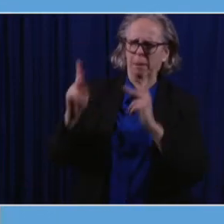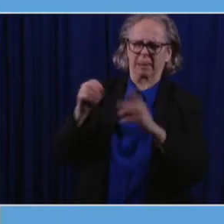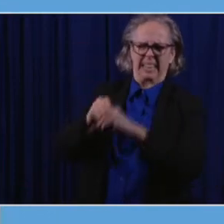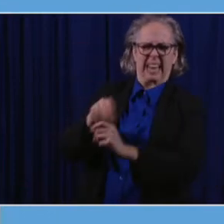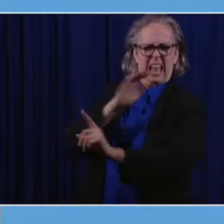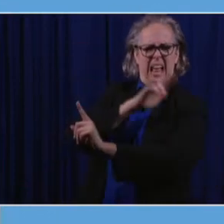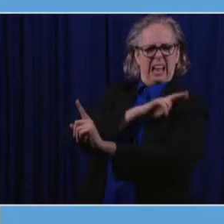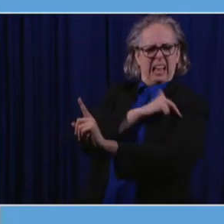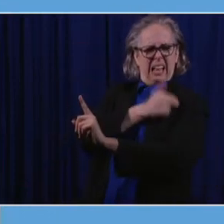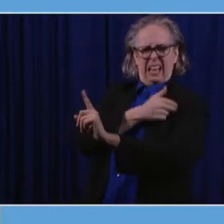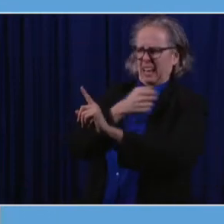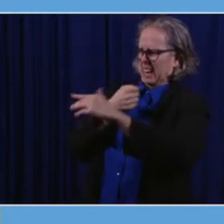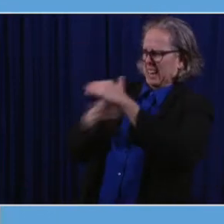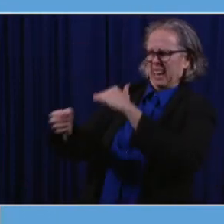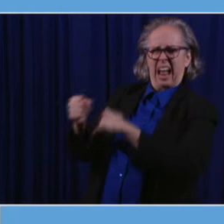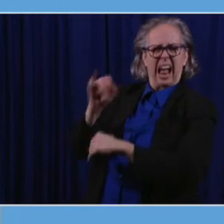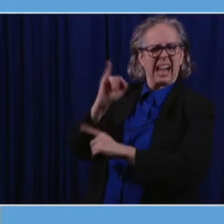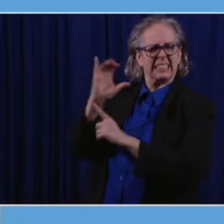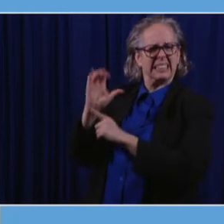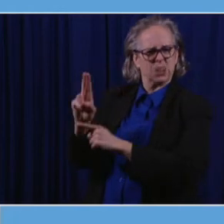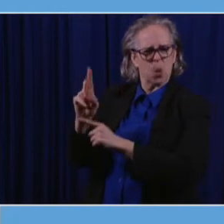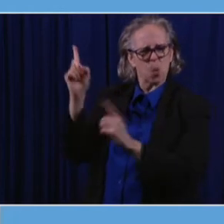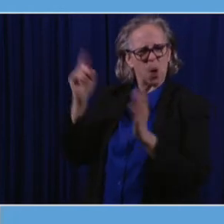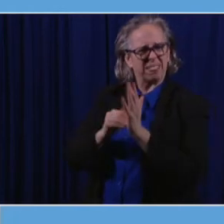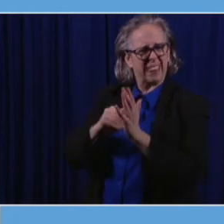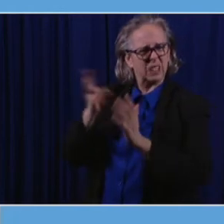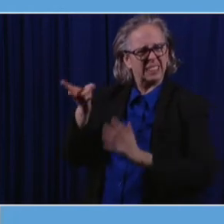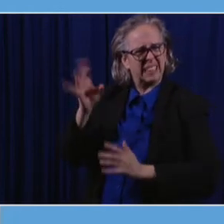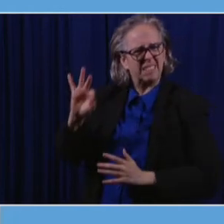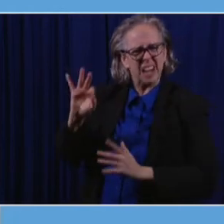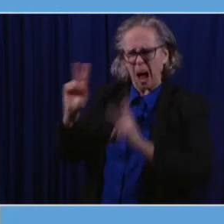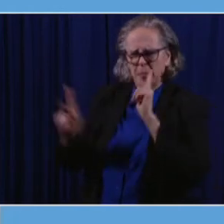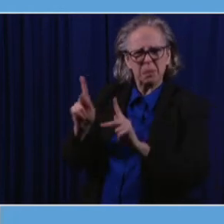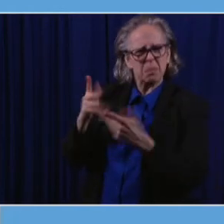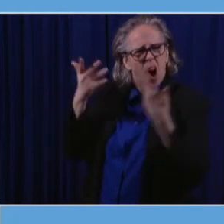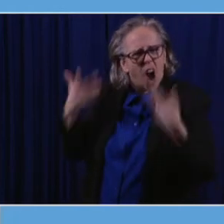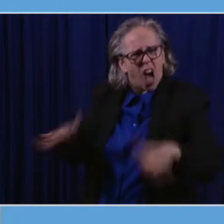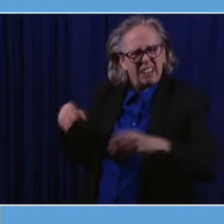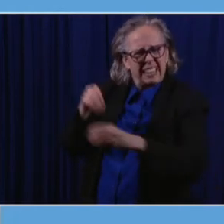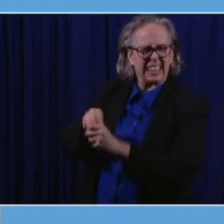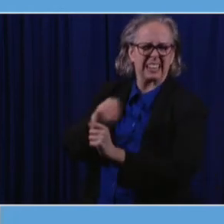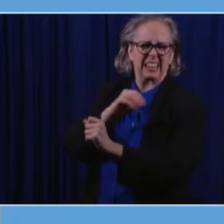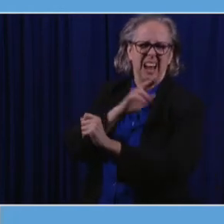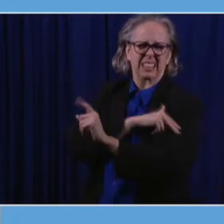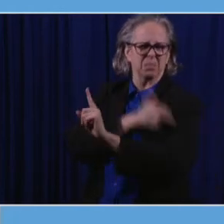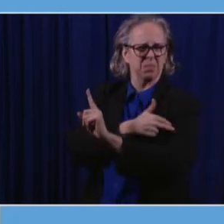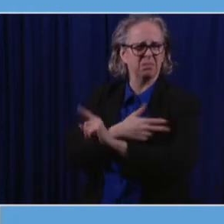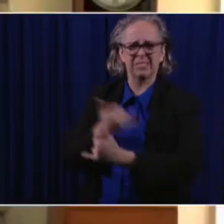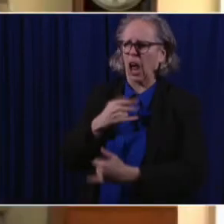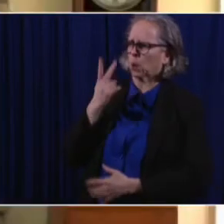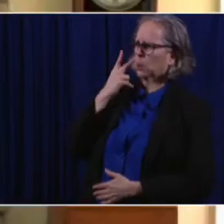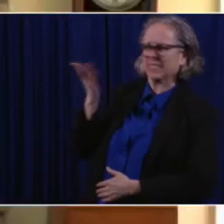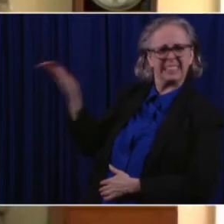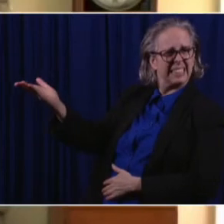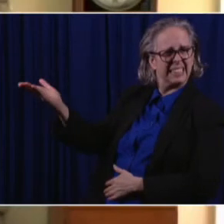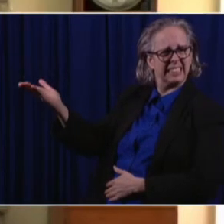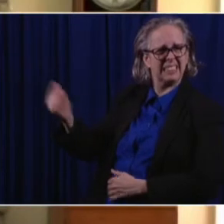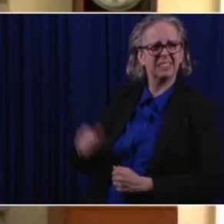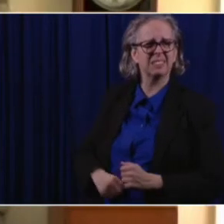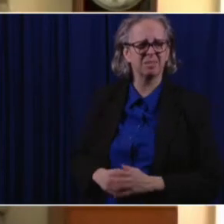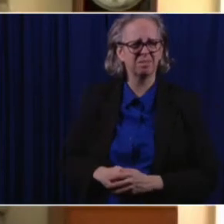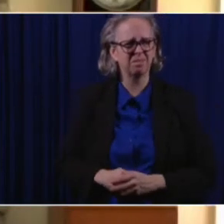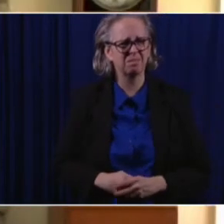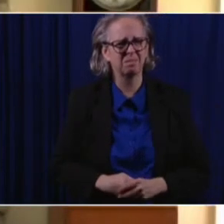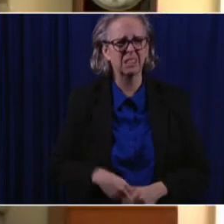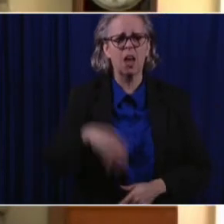far during this pandemic. And if you look at the chart again, which is the blue is the number of people